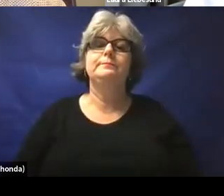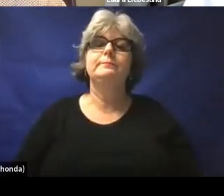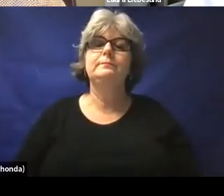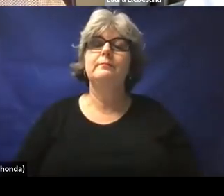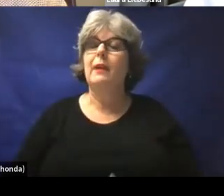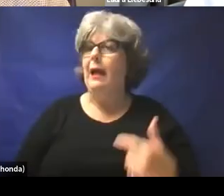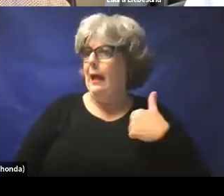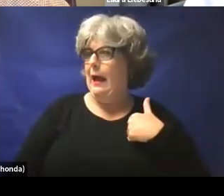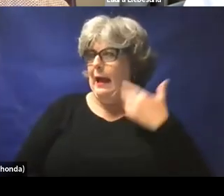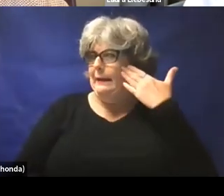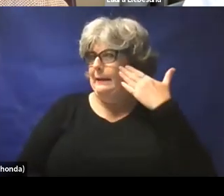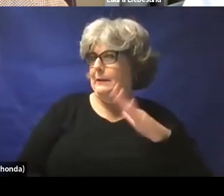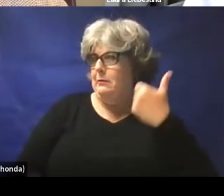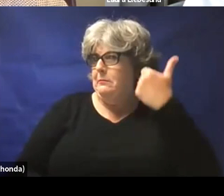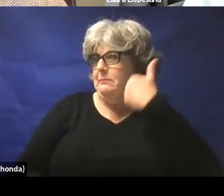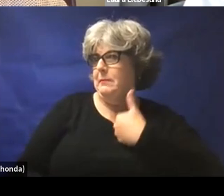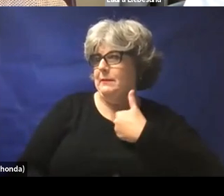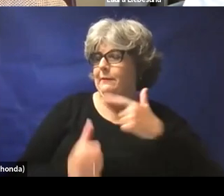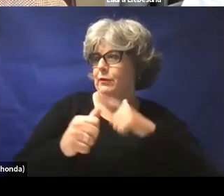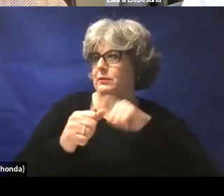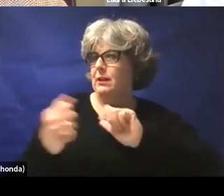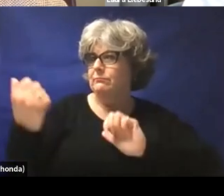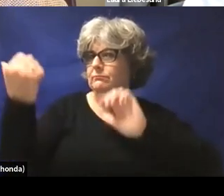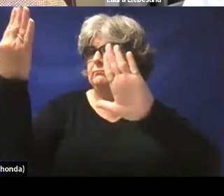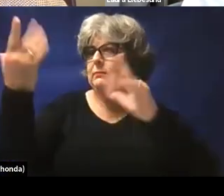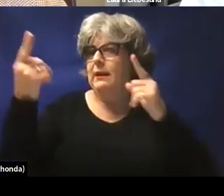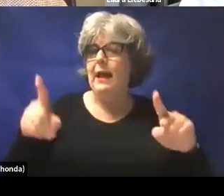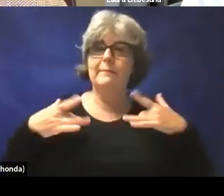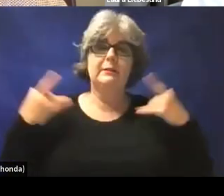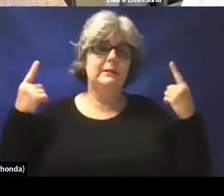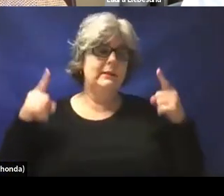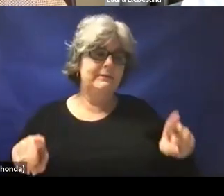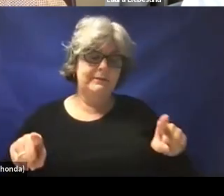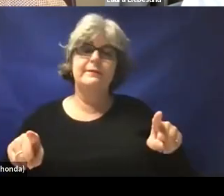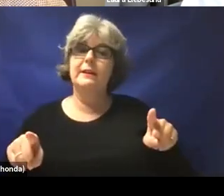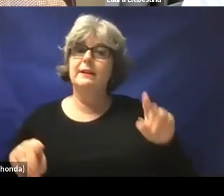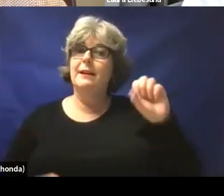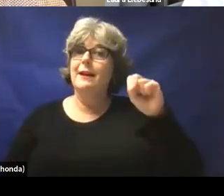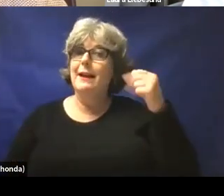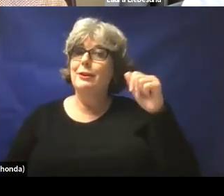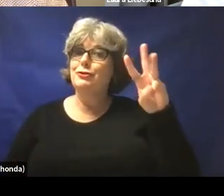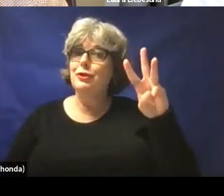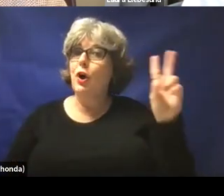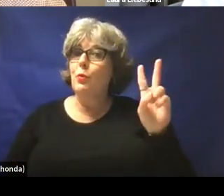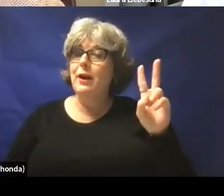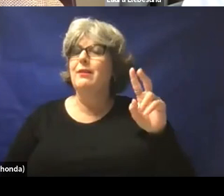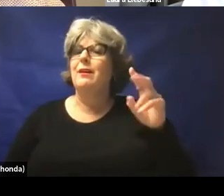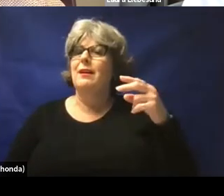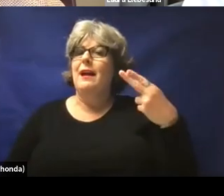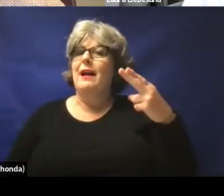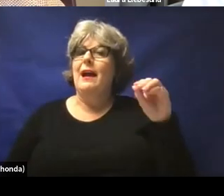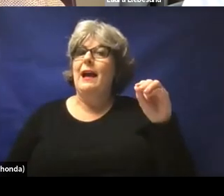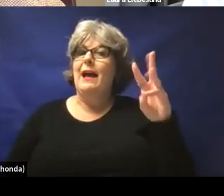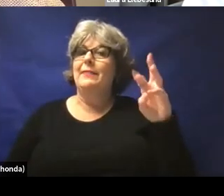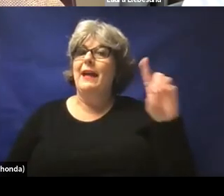I didn't really know much about this. And actually the first time I encountered this was at an event in Shaw at the Howard Theater. I know Alex remembers this event